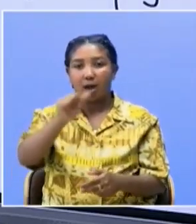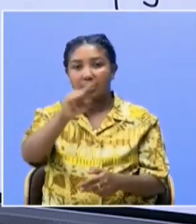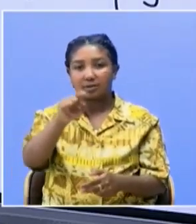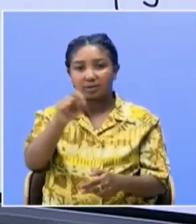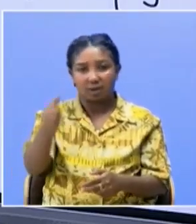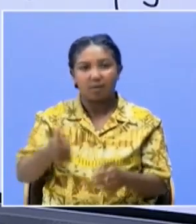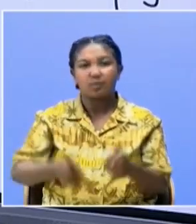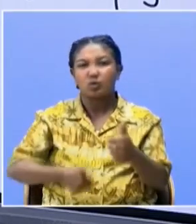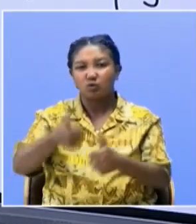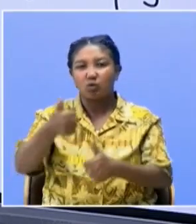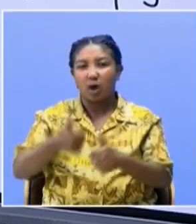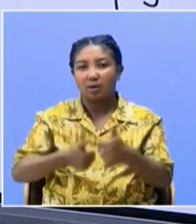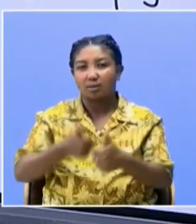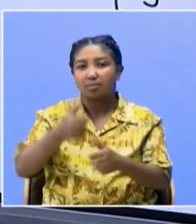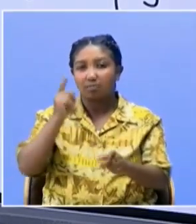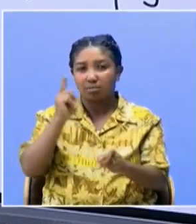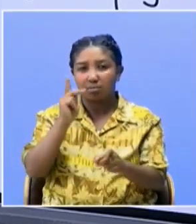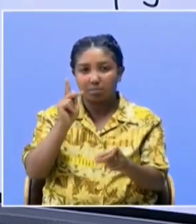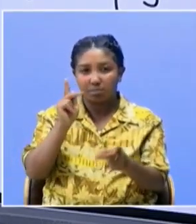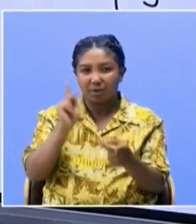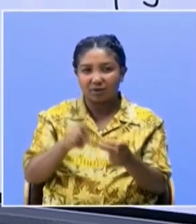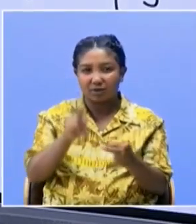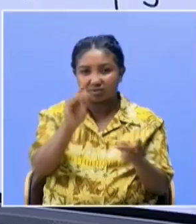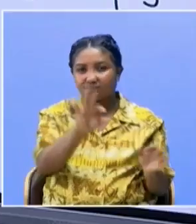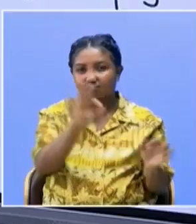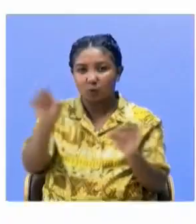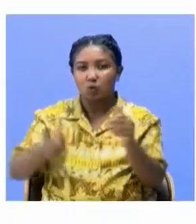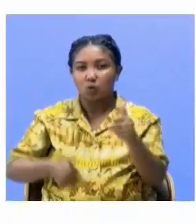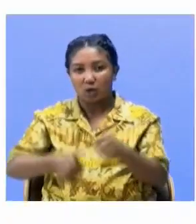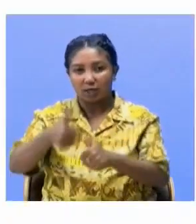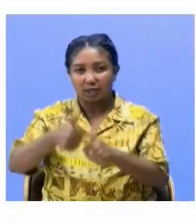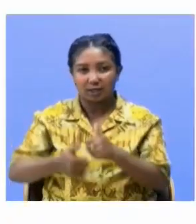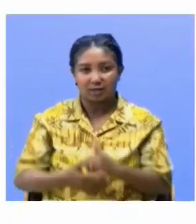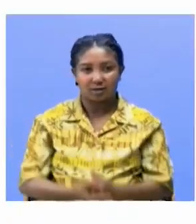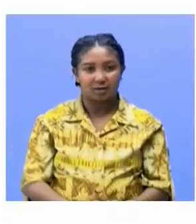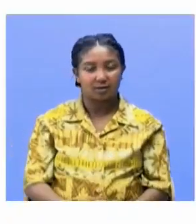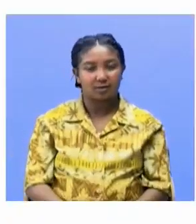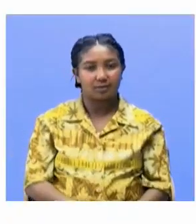Which one do you think is perfect for this sentence? Another.